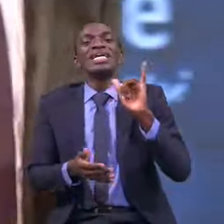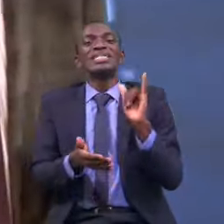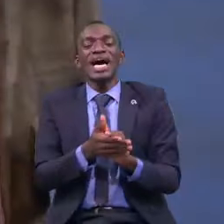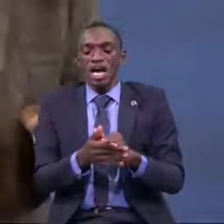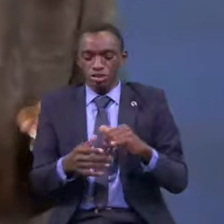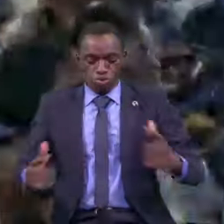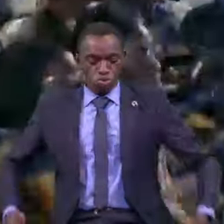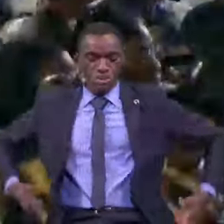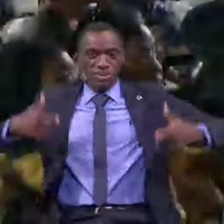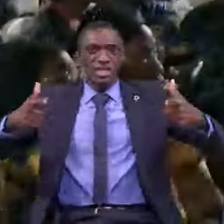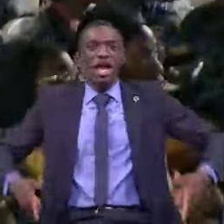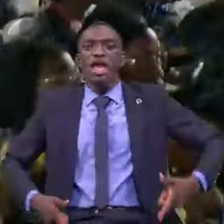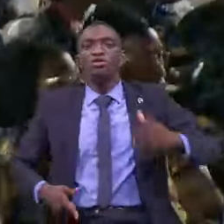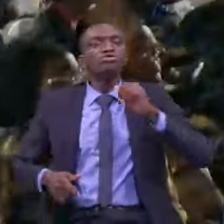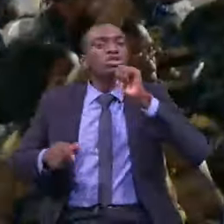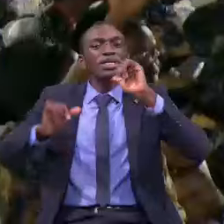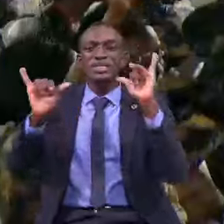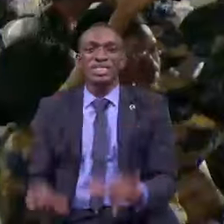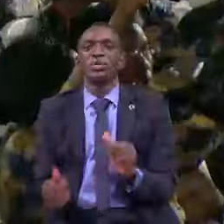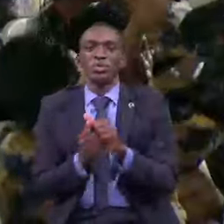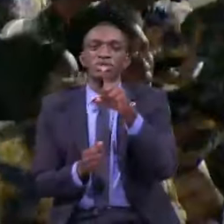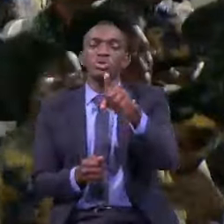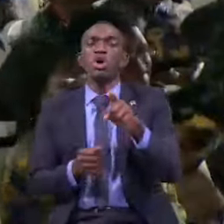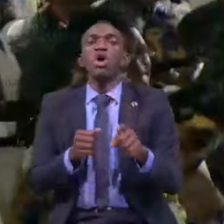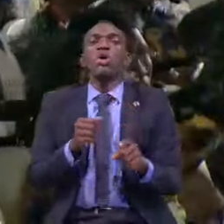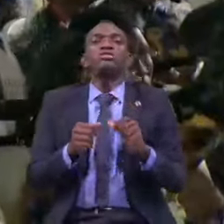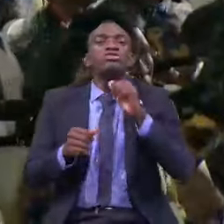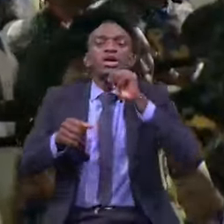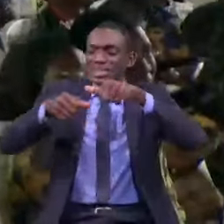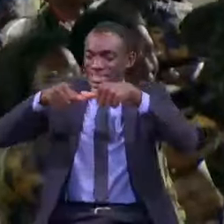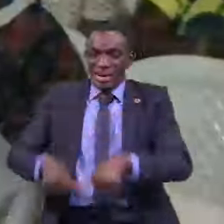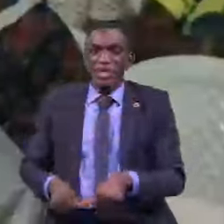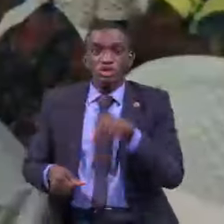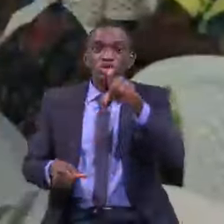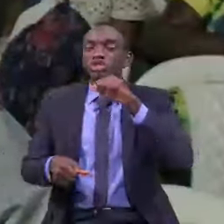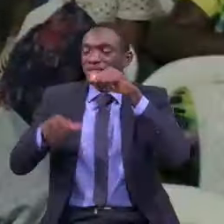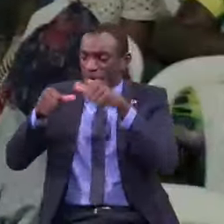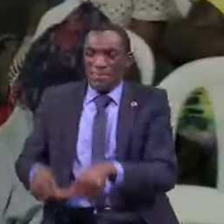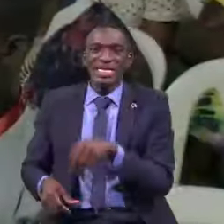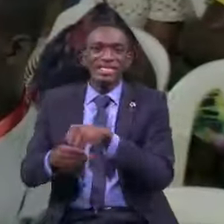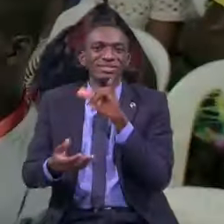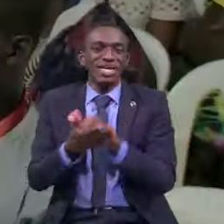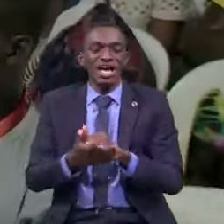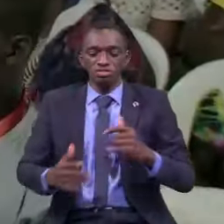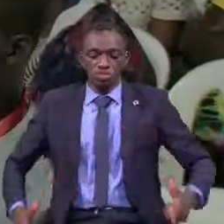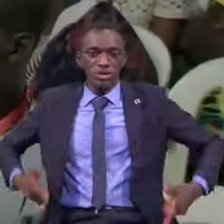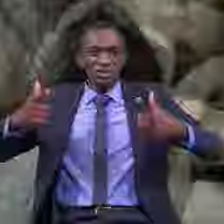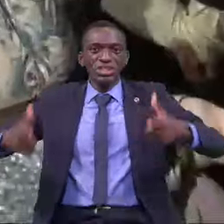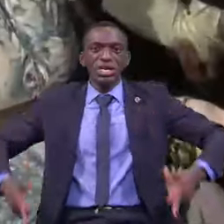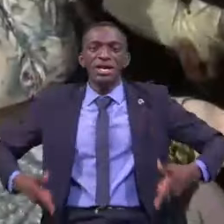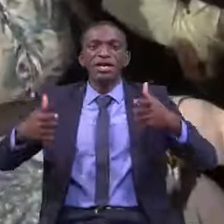remain with you. You will not remain in that wheelchair. Up,